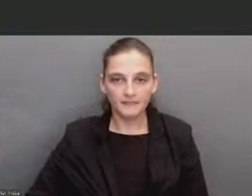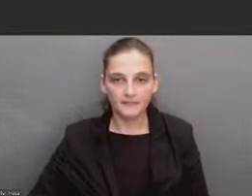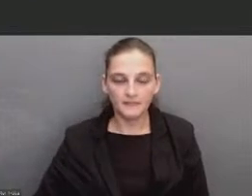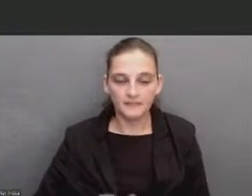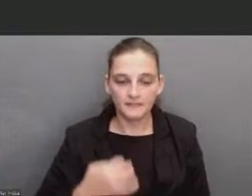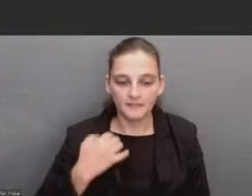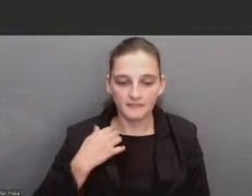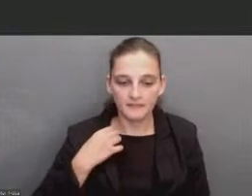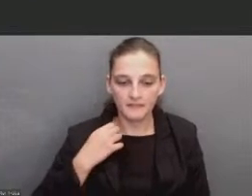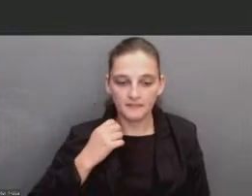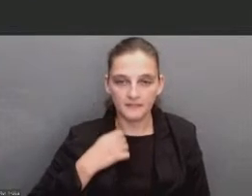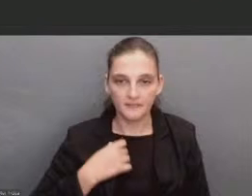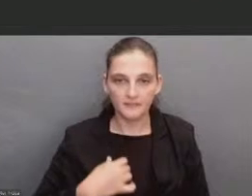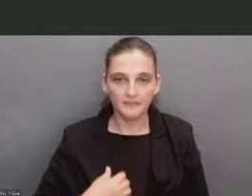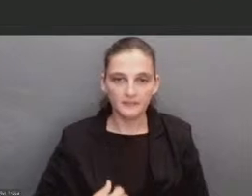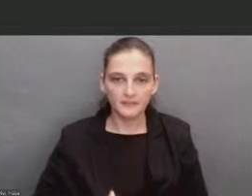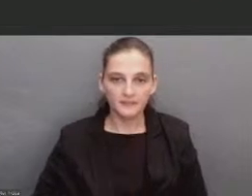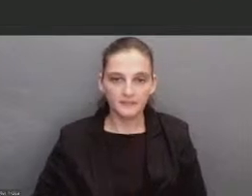Okay, one moment.